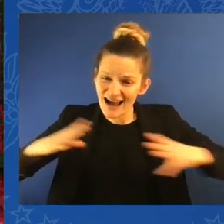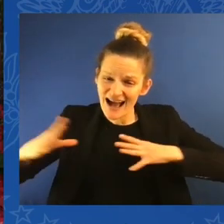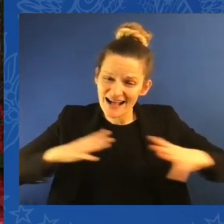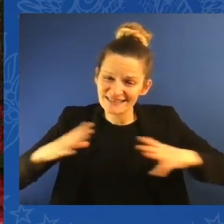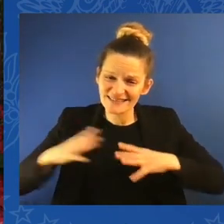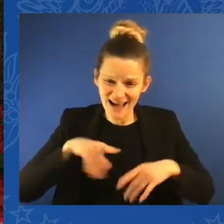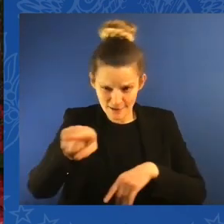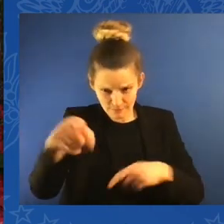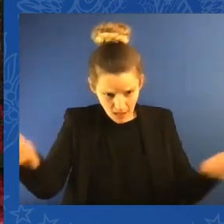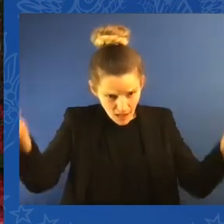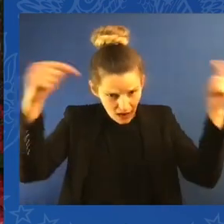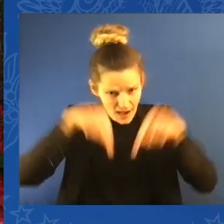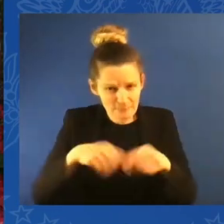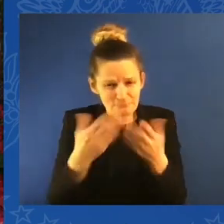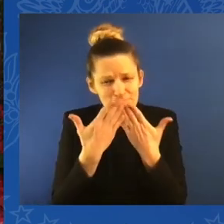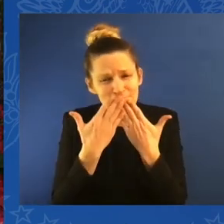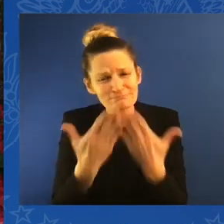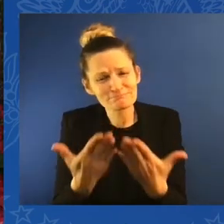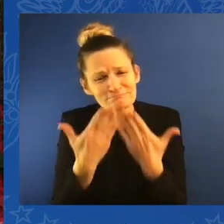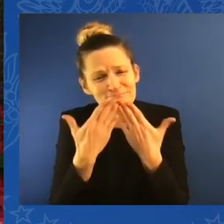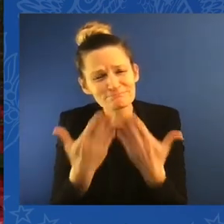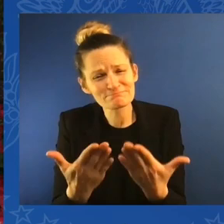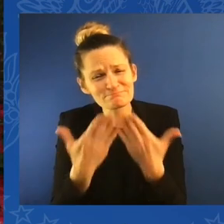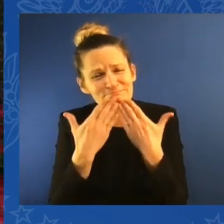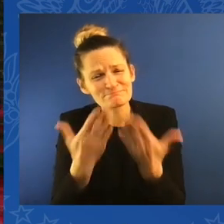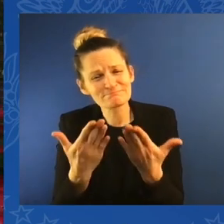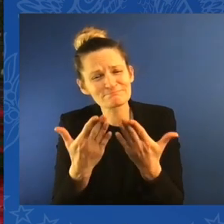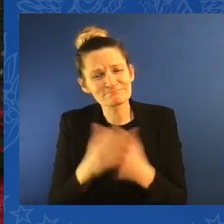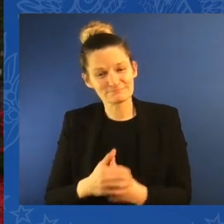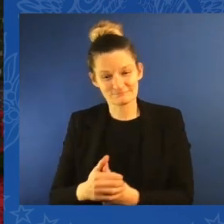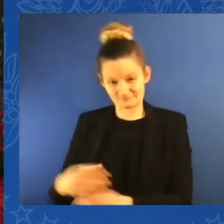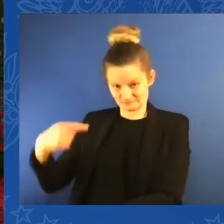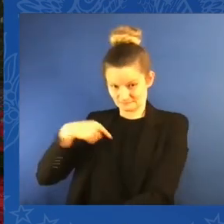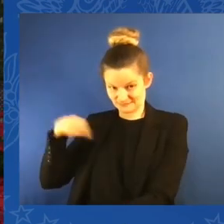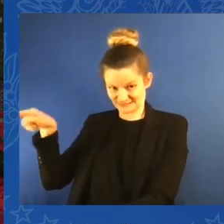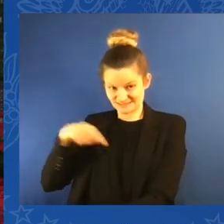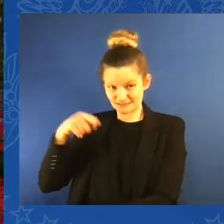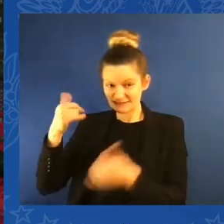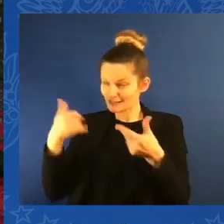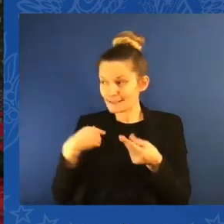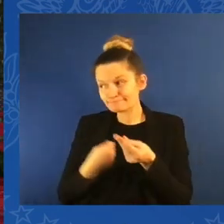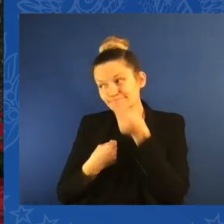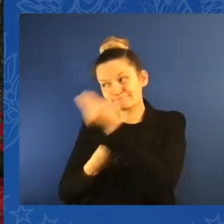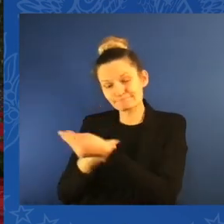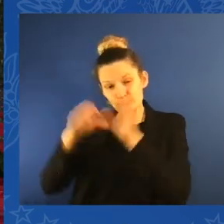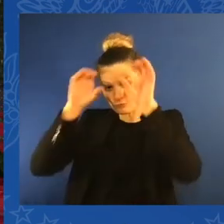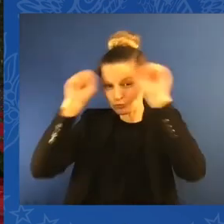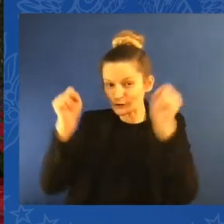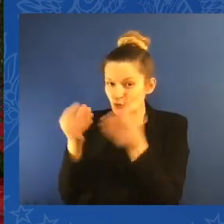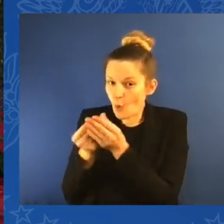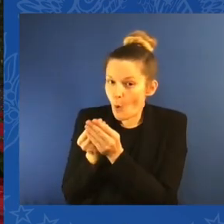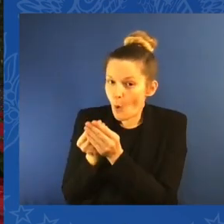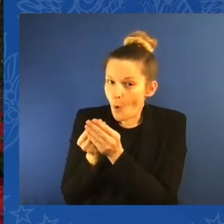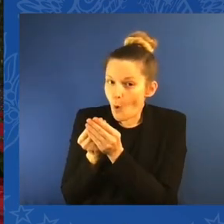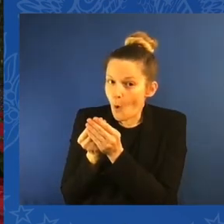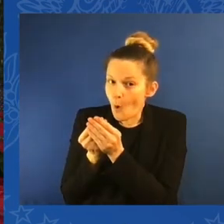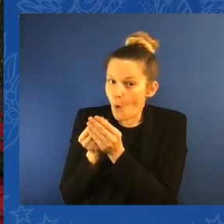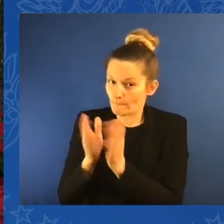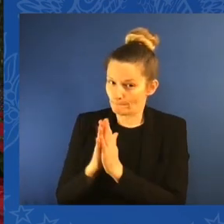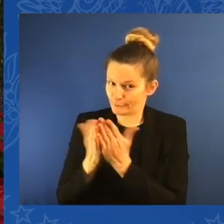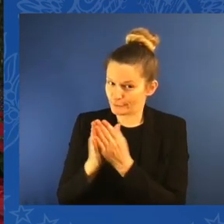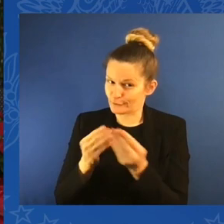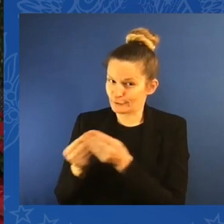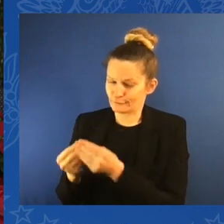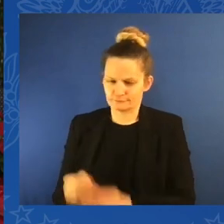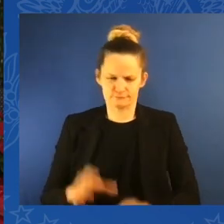have the president hold the book. It's my job. Yeah. But.